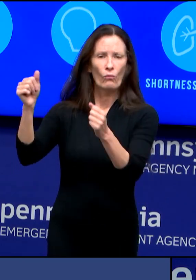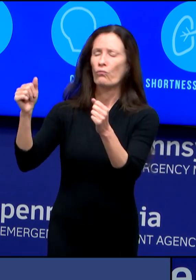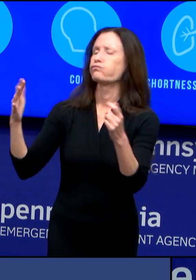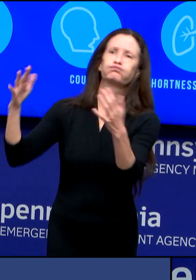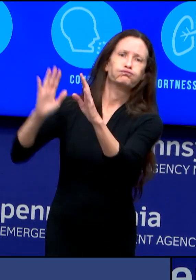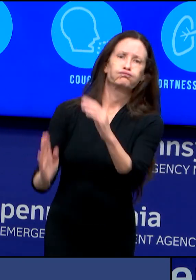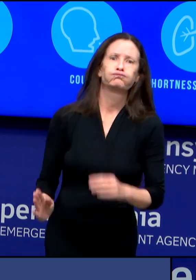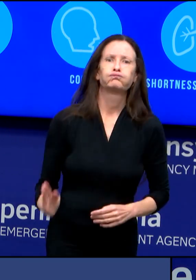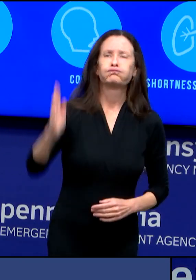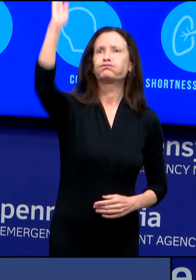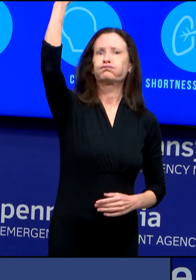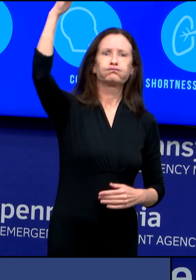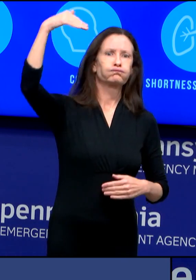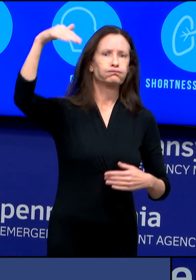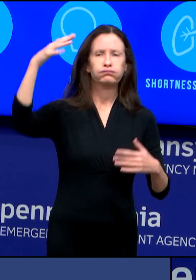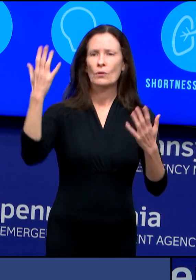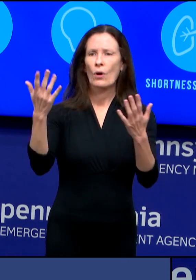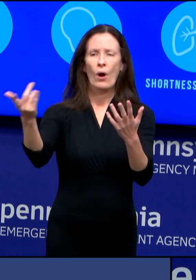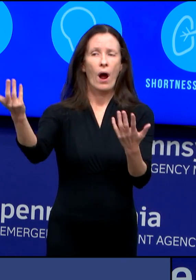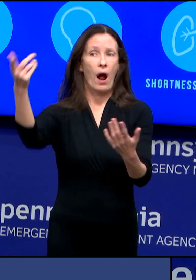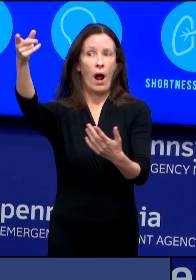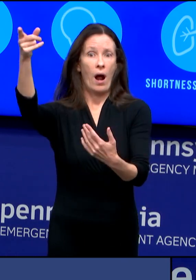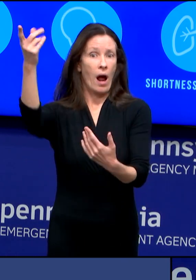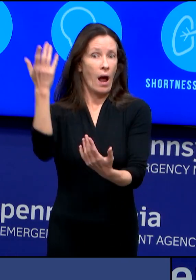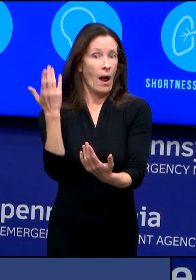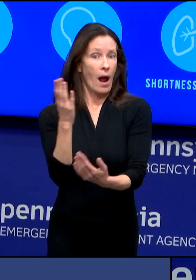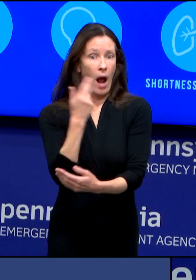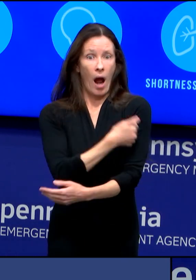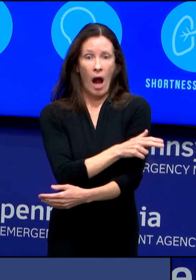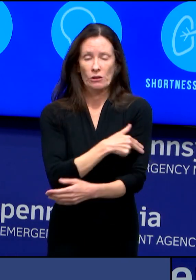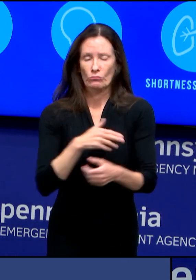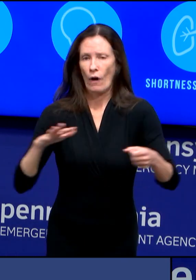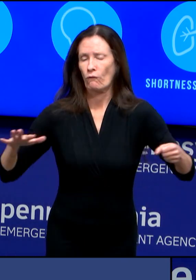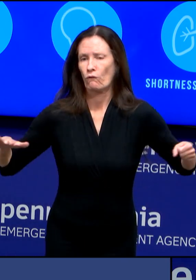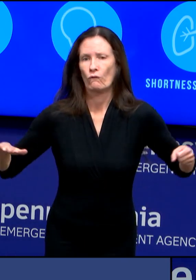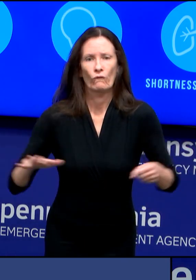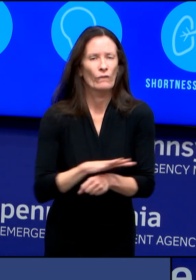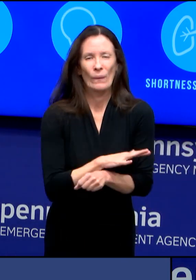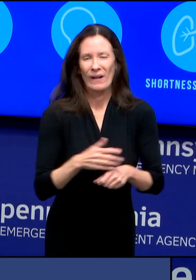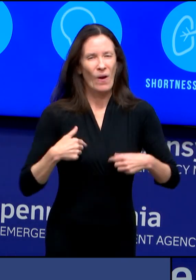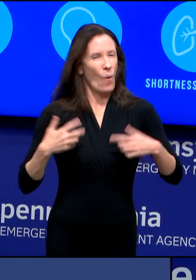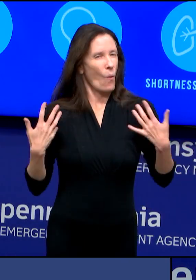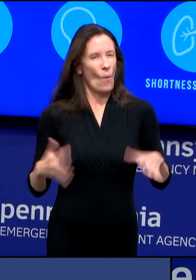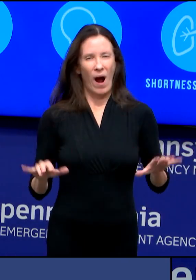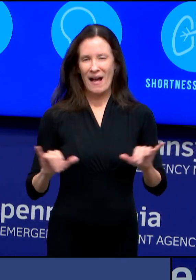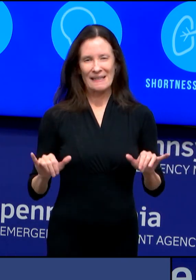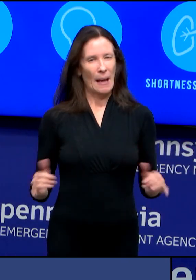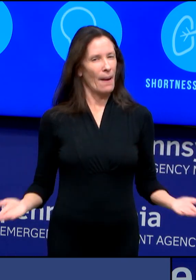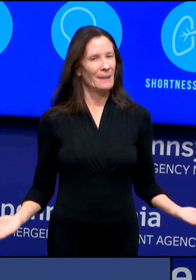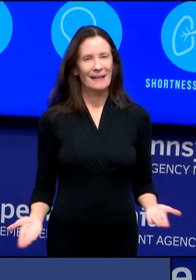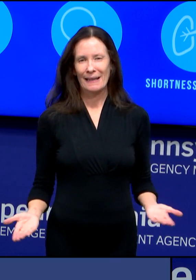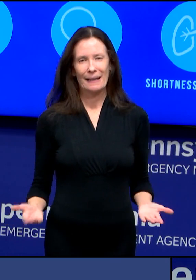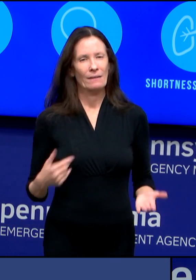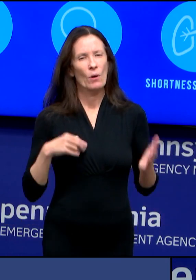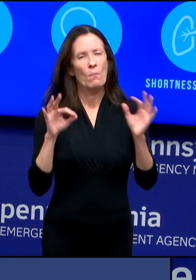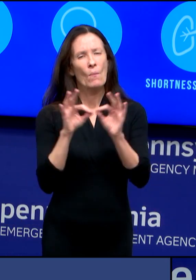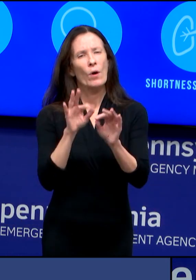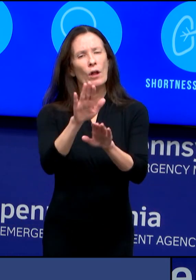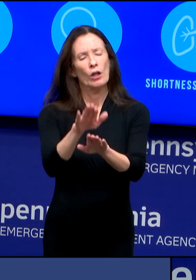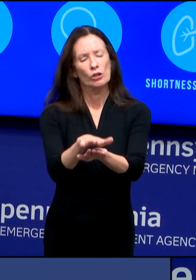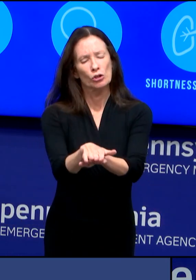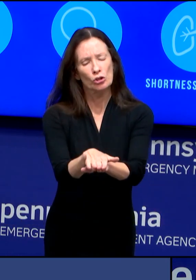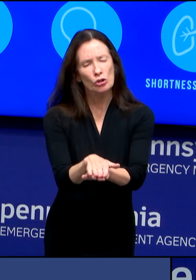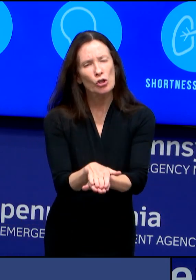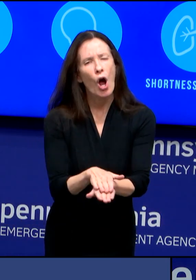and our health systems. And so the goal is, with these prevention or mitigation efforts, such as the school closure, the